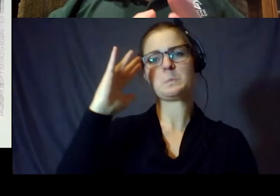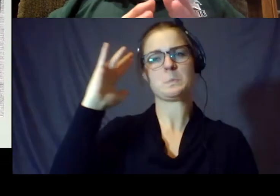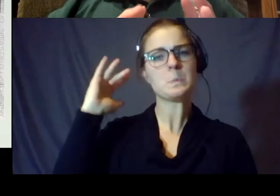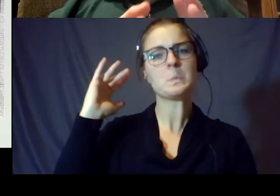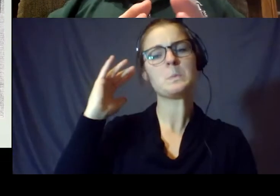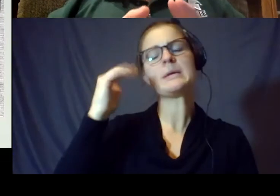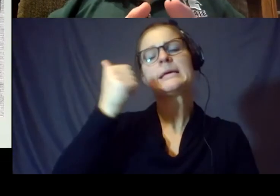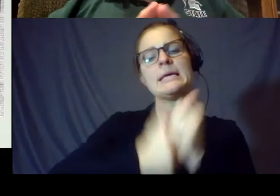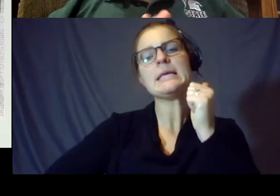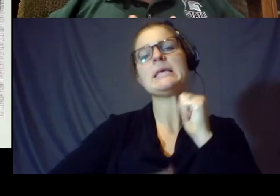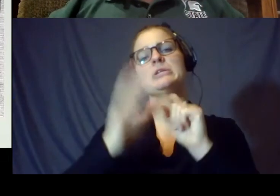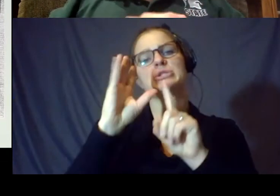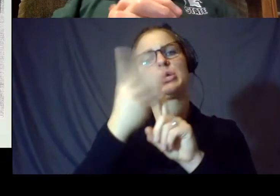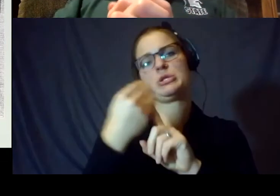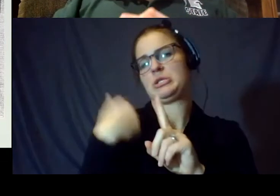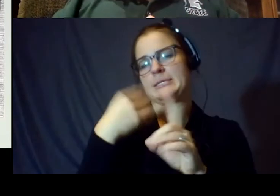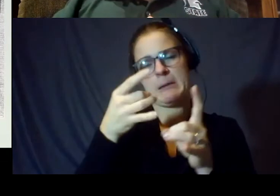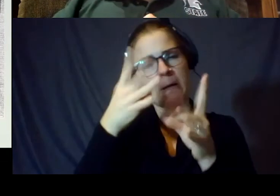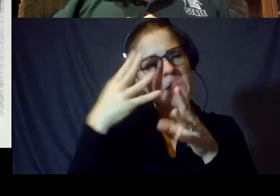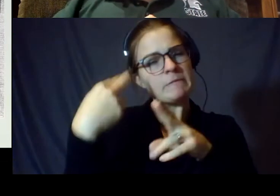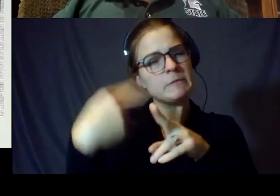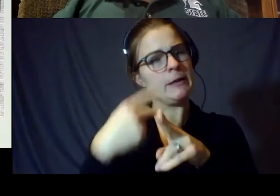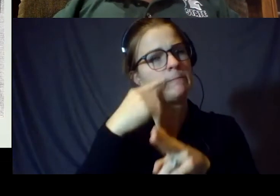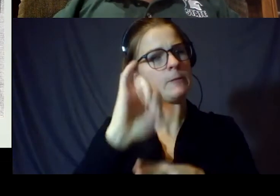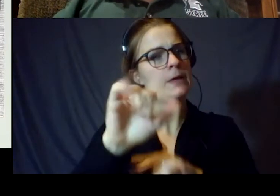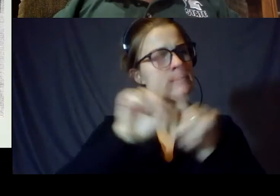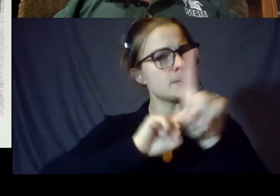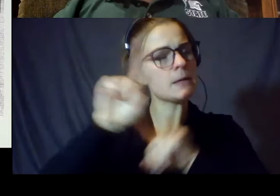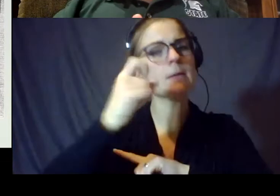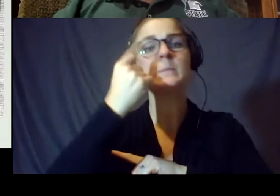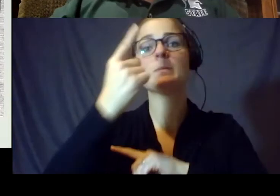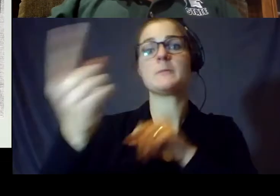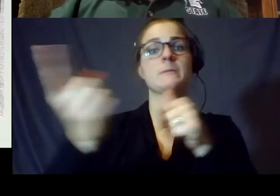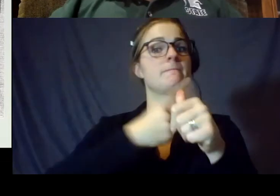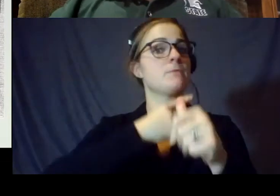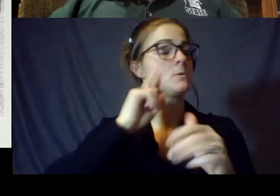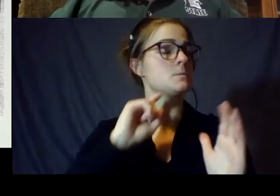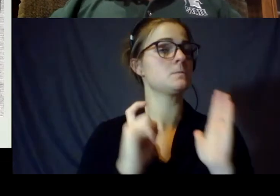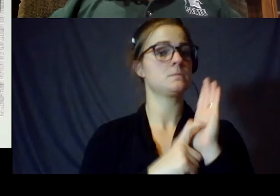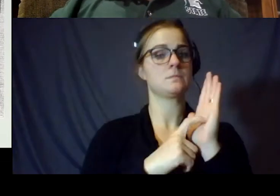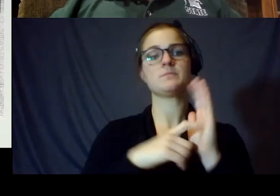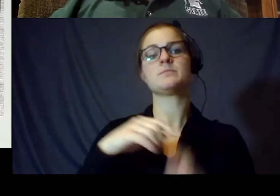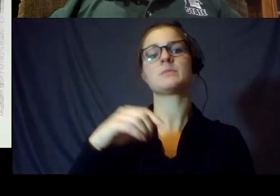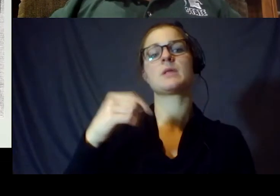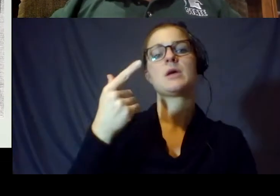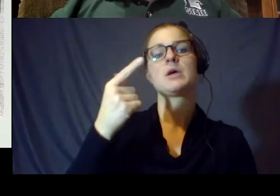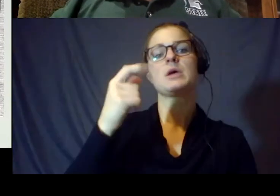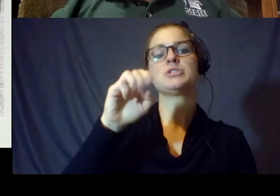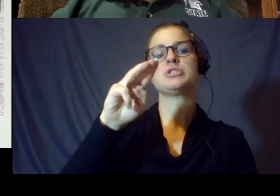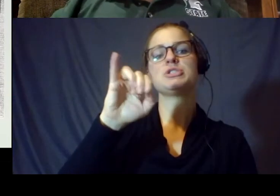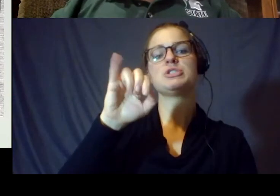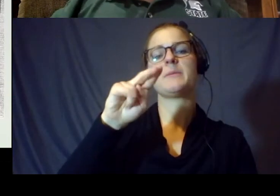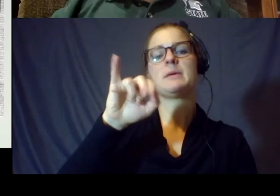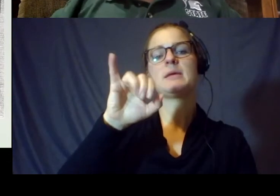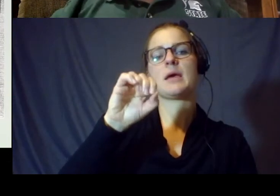has a foul name for this star. But the first definite note is Geminiano Montanari, who made the